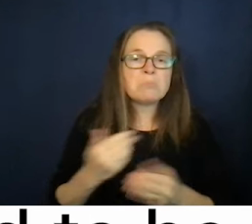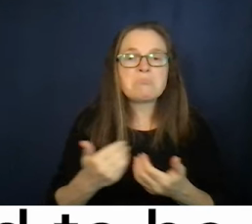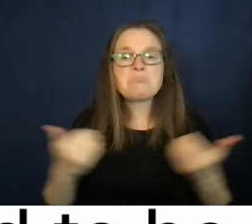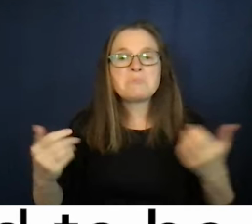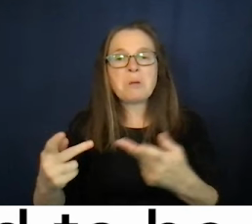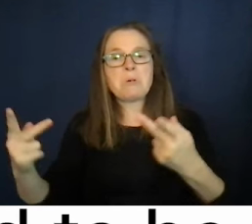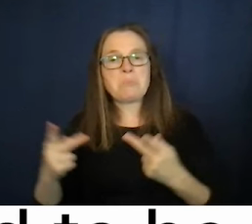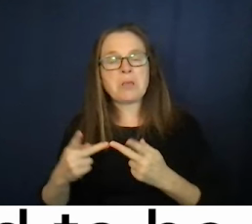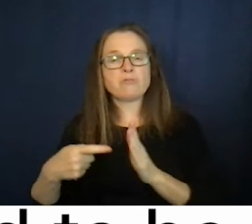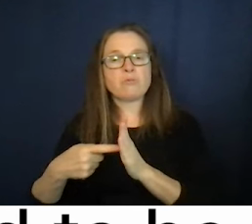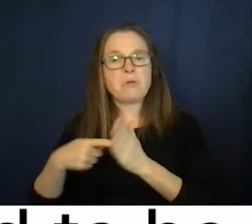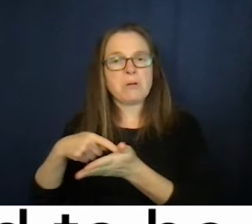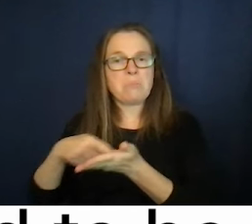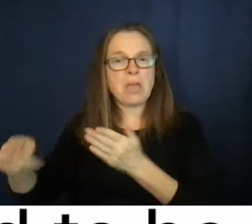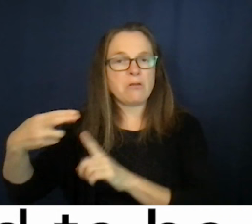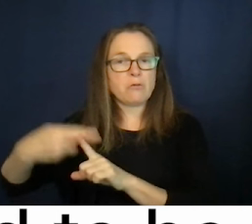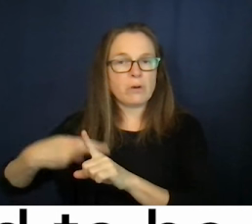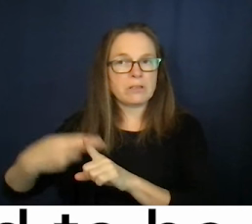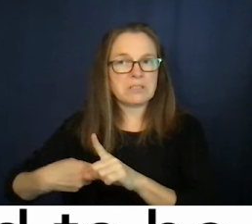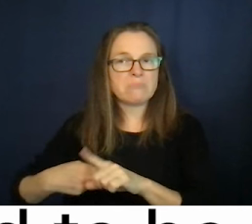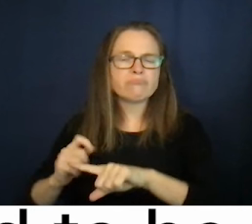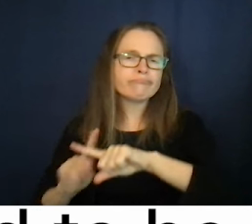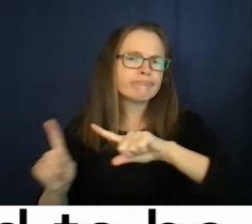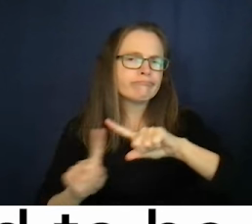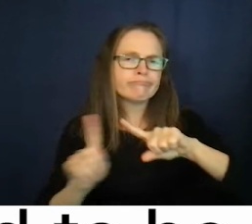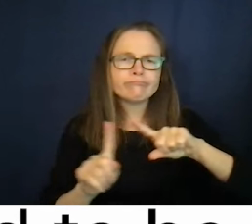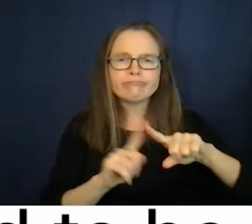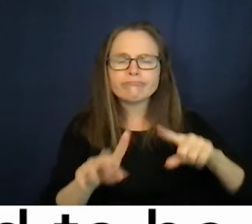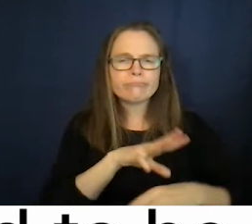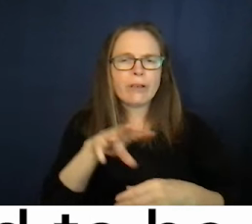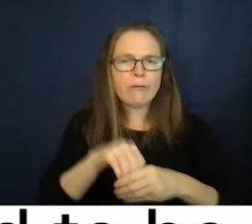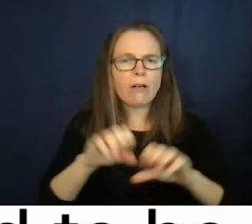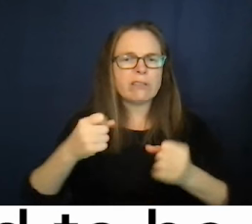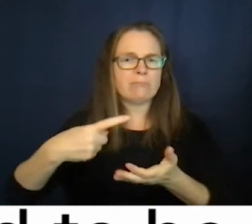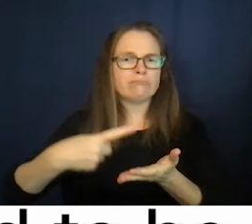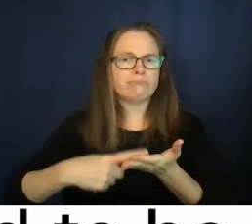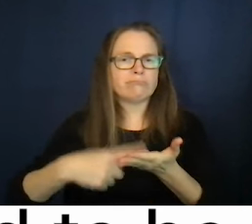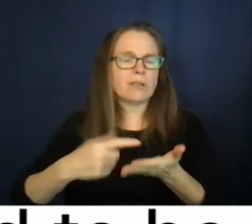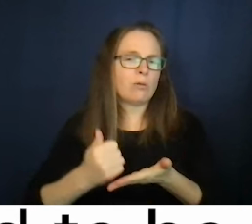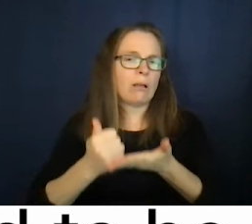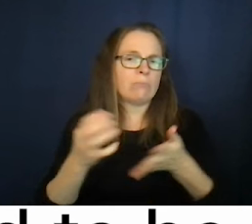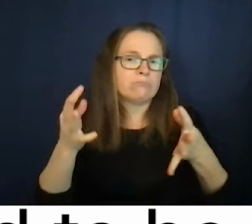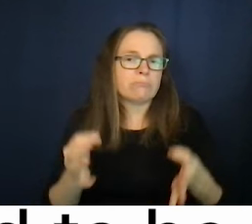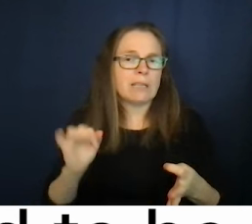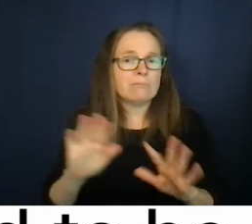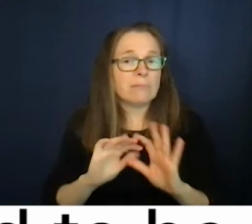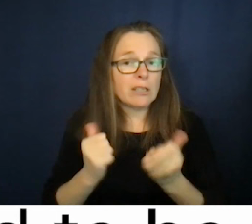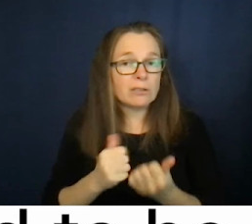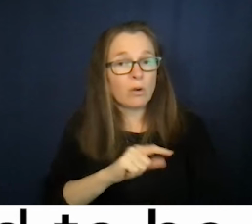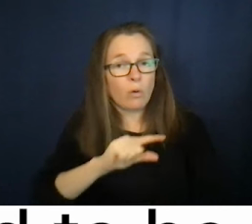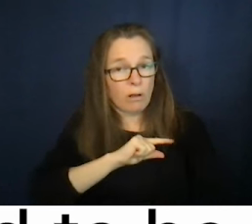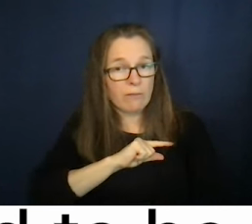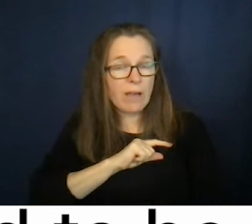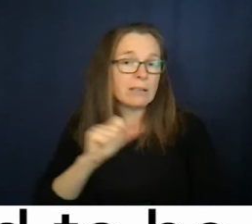space that requires some rental fees. There's other considerations that we can discuss to determine if your agency qualifies to